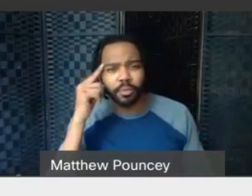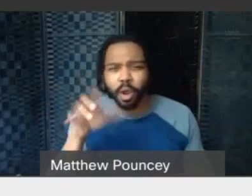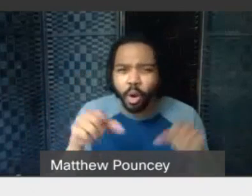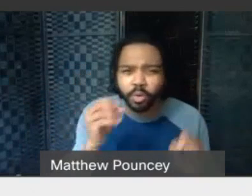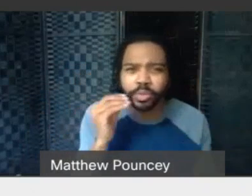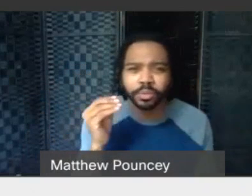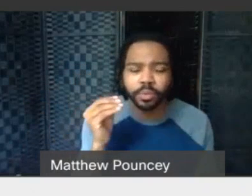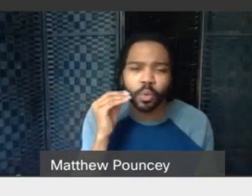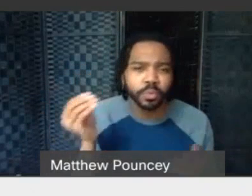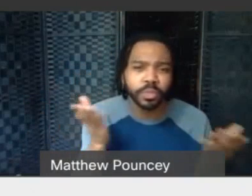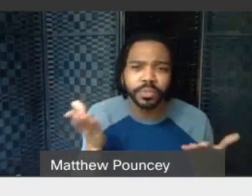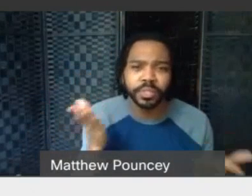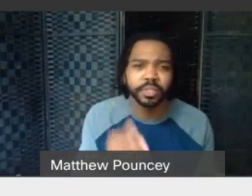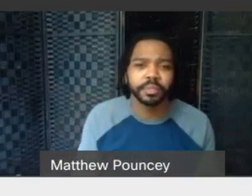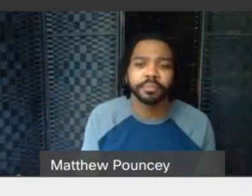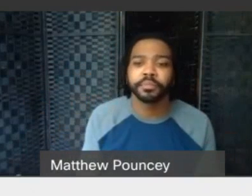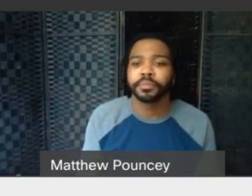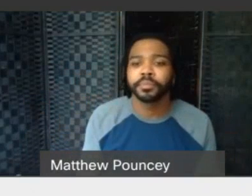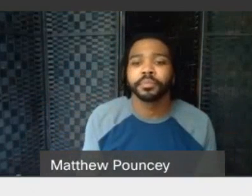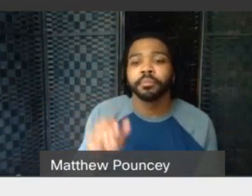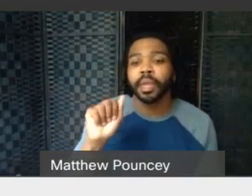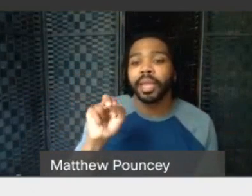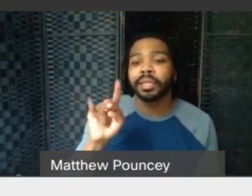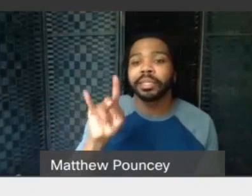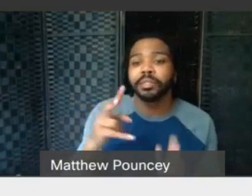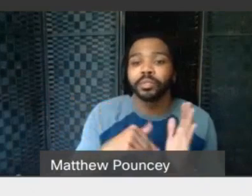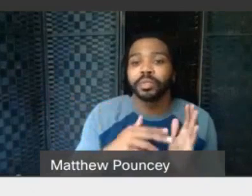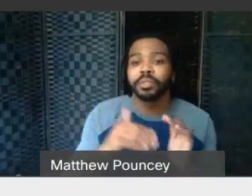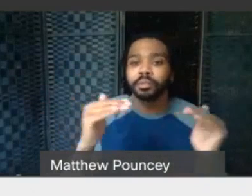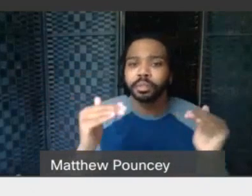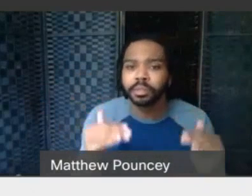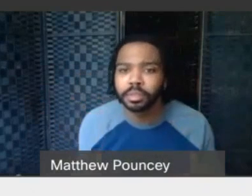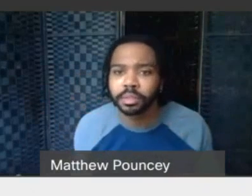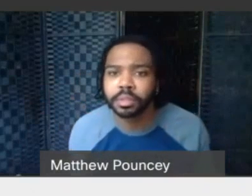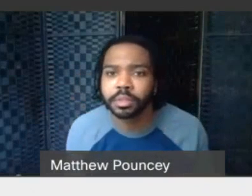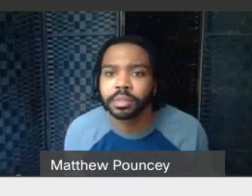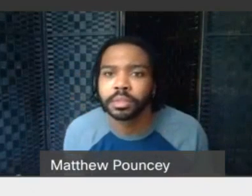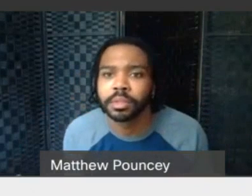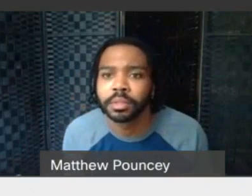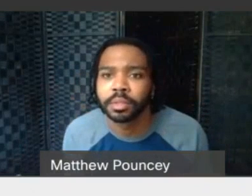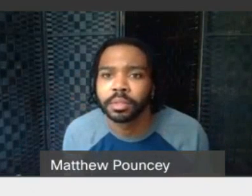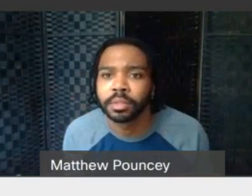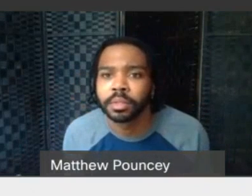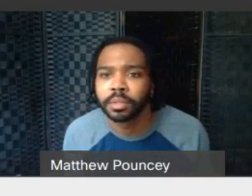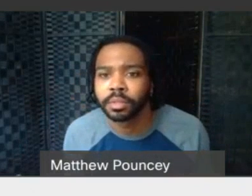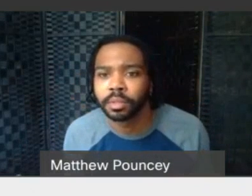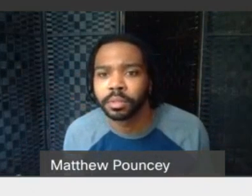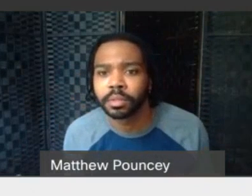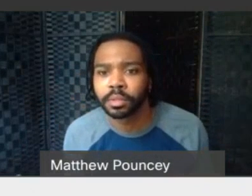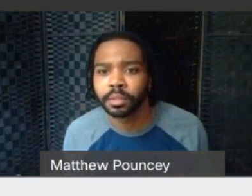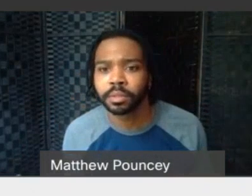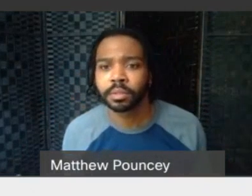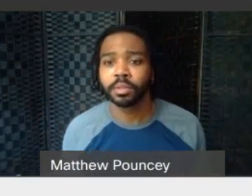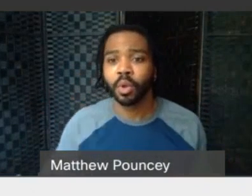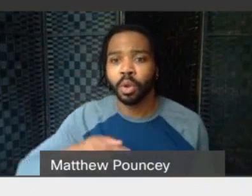with no new guidance from DC Health for day, which is new information to us, are we required to consult